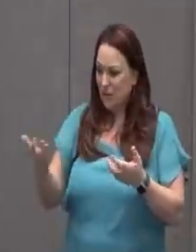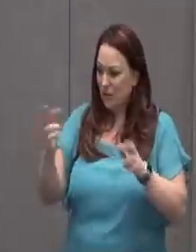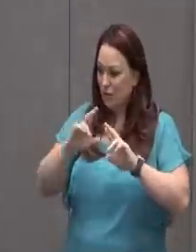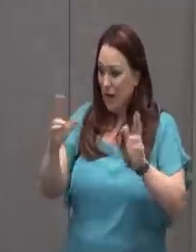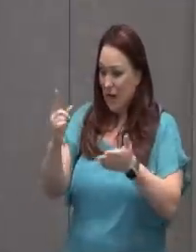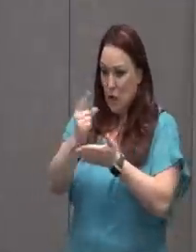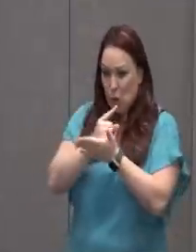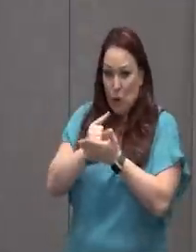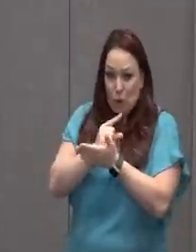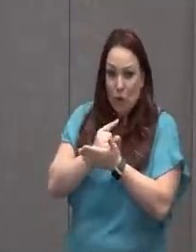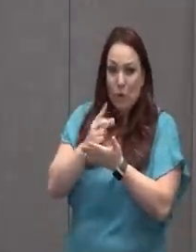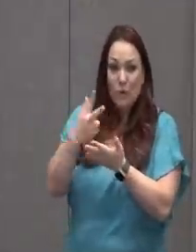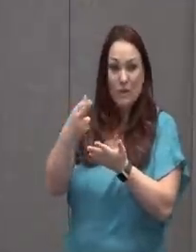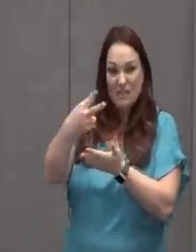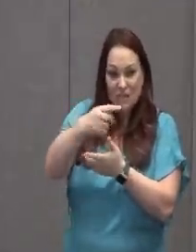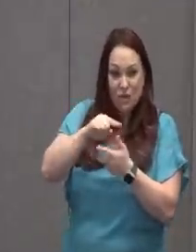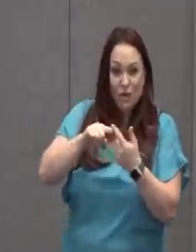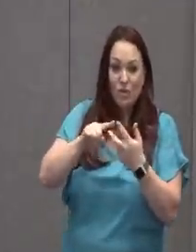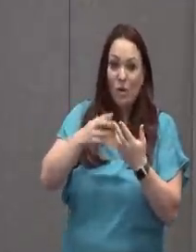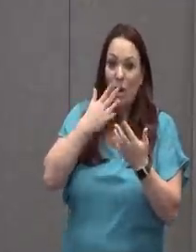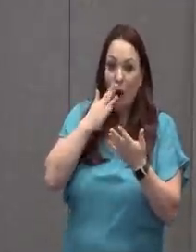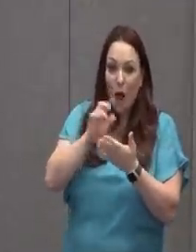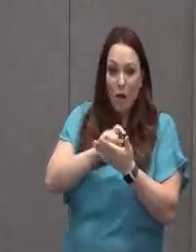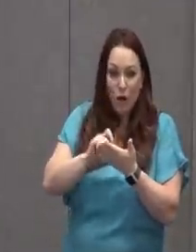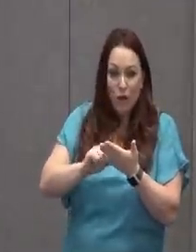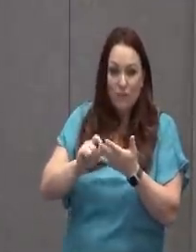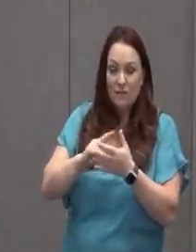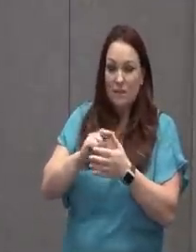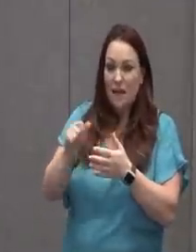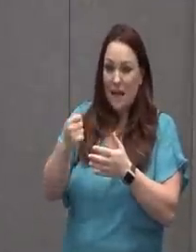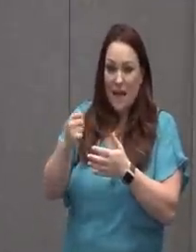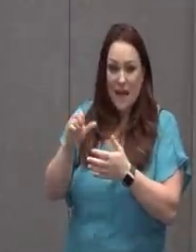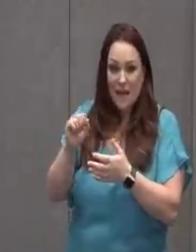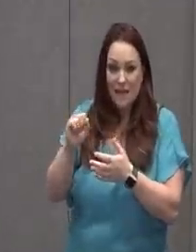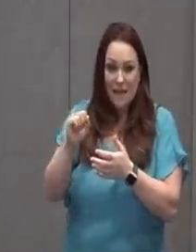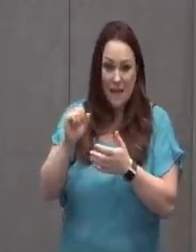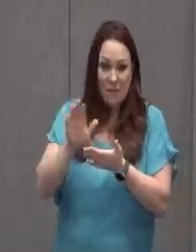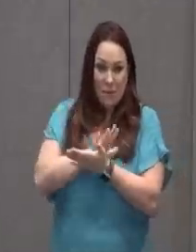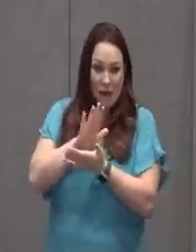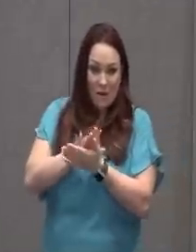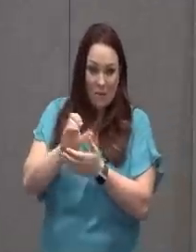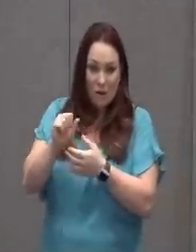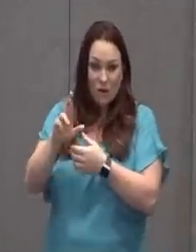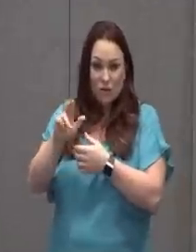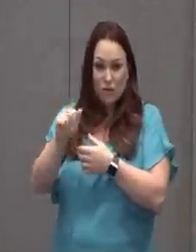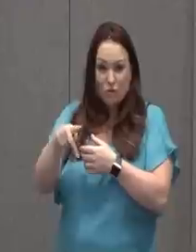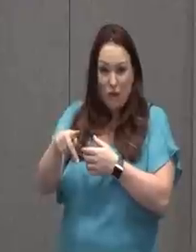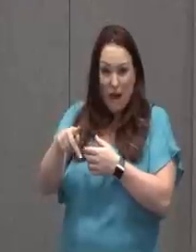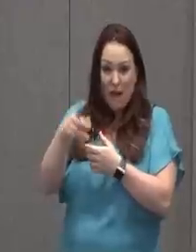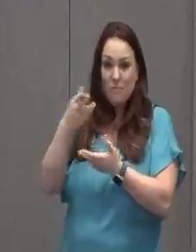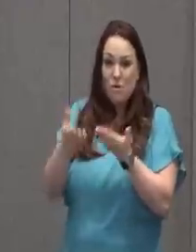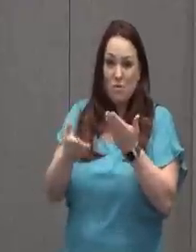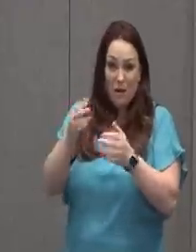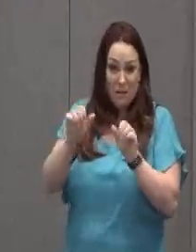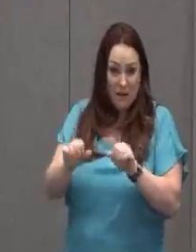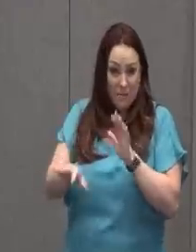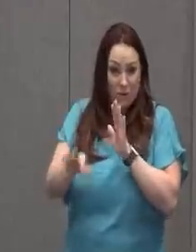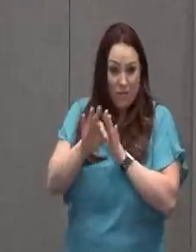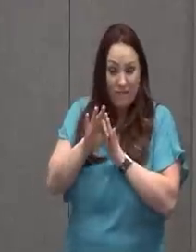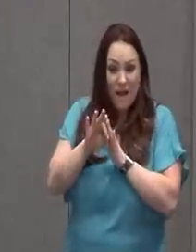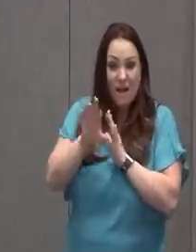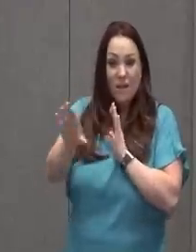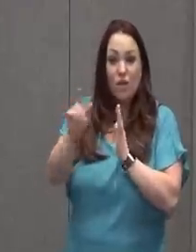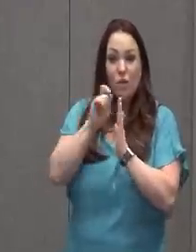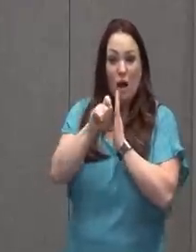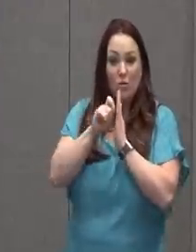going to need scissors, coloring supplies, any scraps of paper that you might be able to find, your